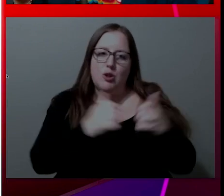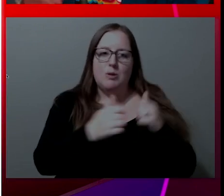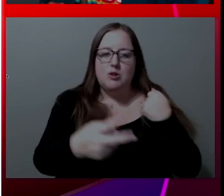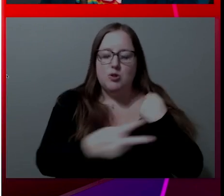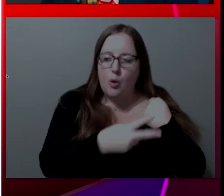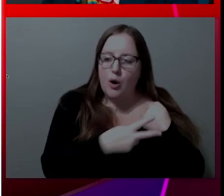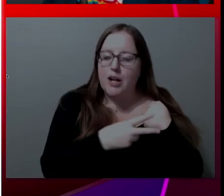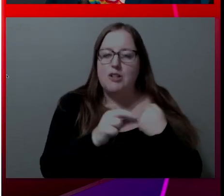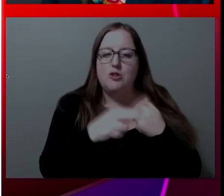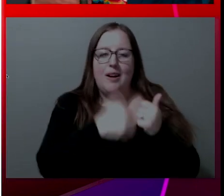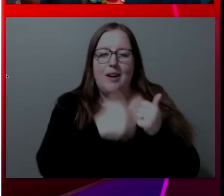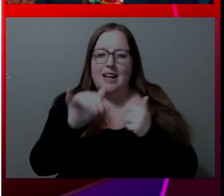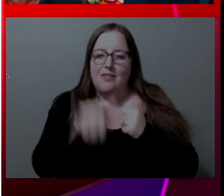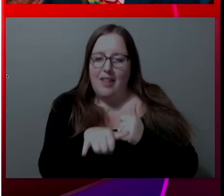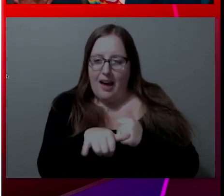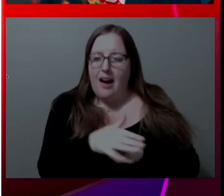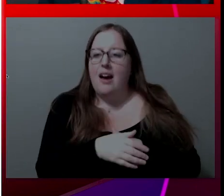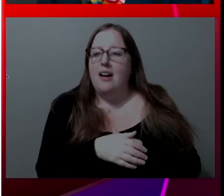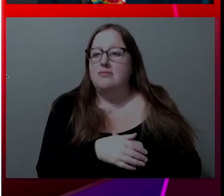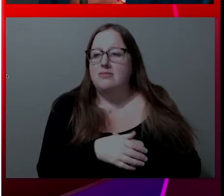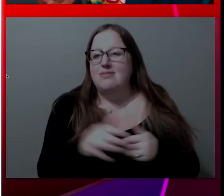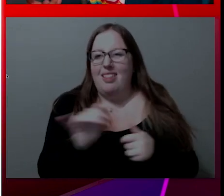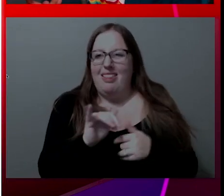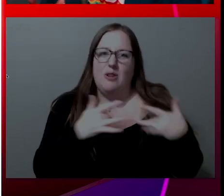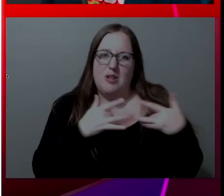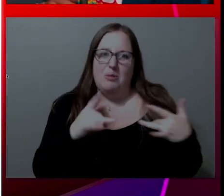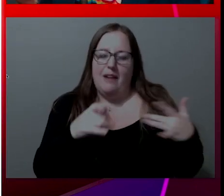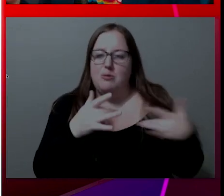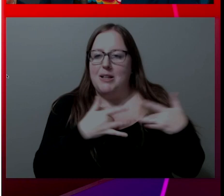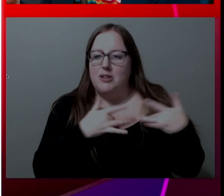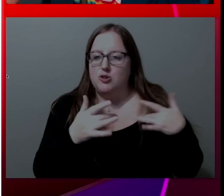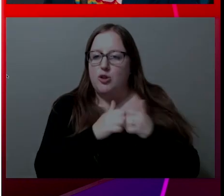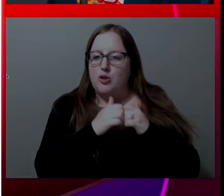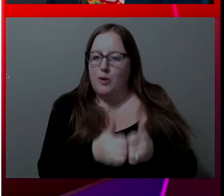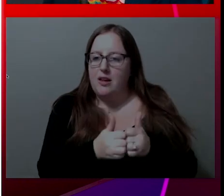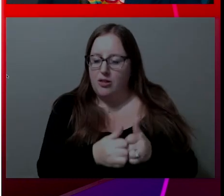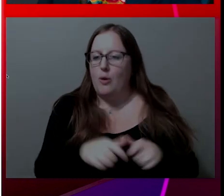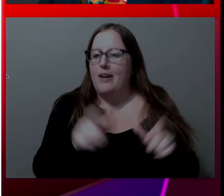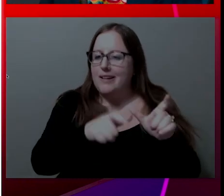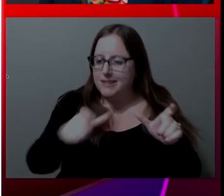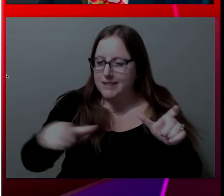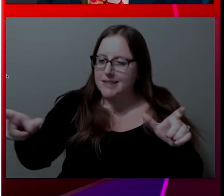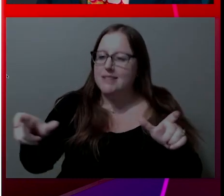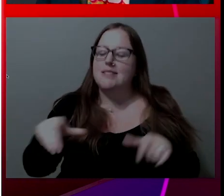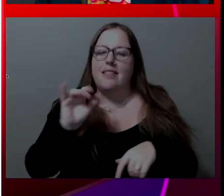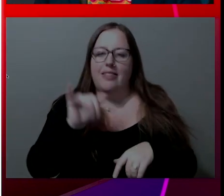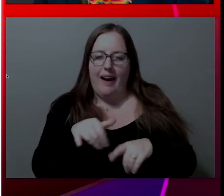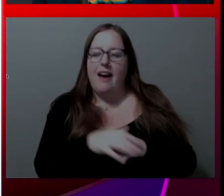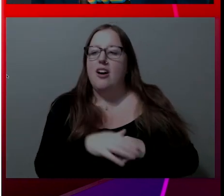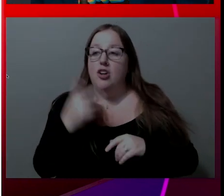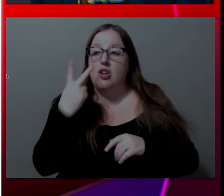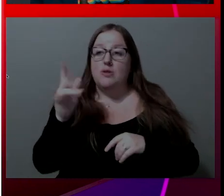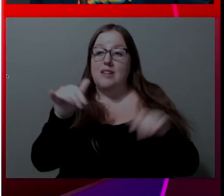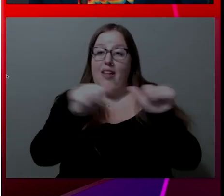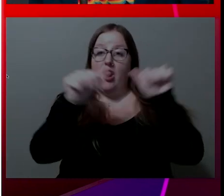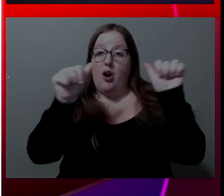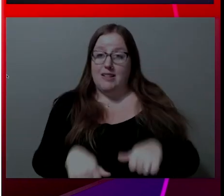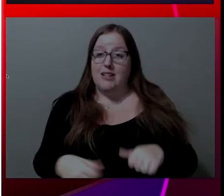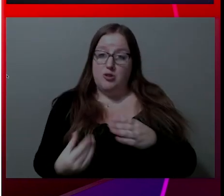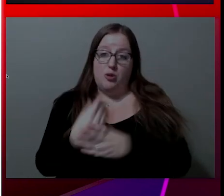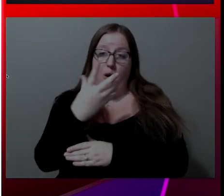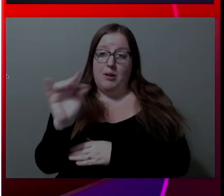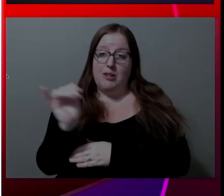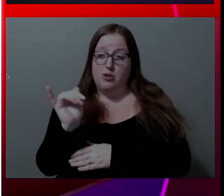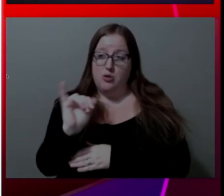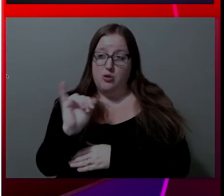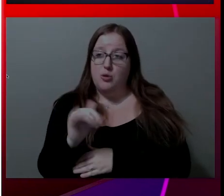of that. What you normally have to worry about in traditional patching servers. The underlying instances and that kind of stuff. And do you see this architecture growing over time? Maybe as you have